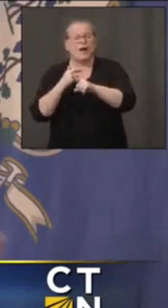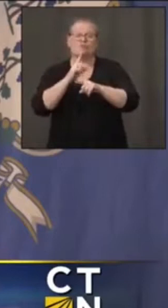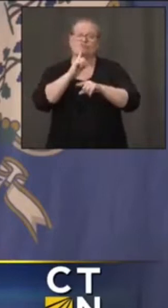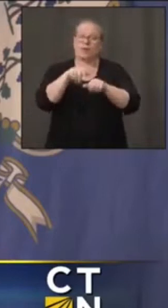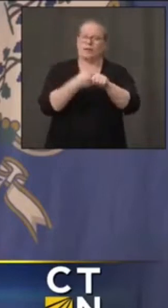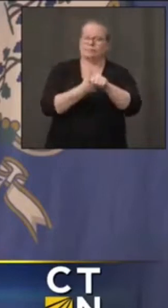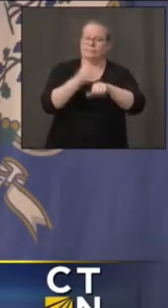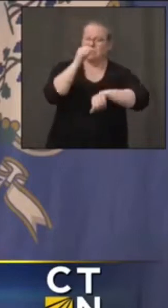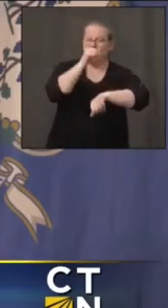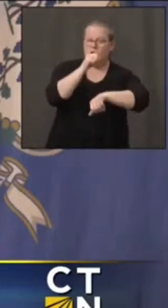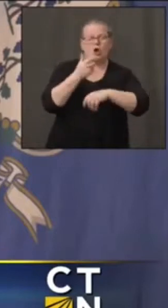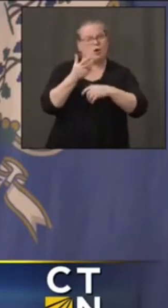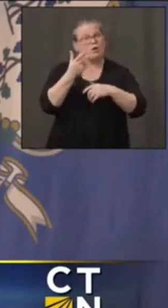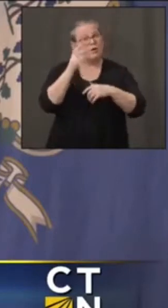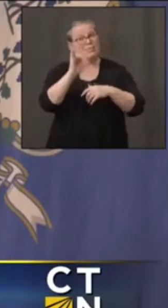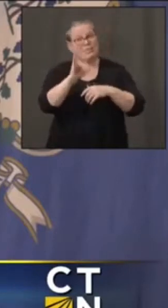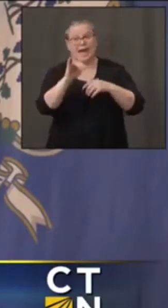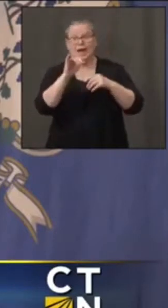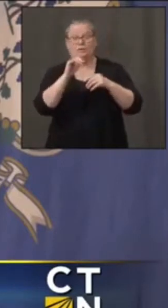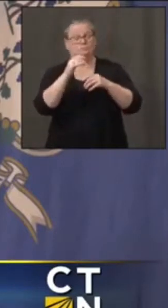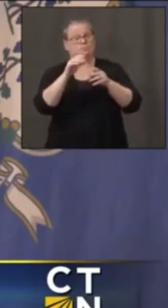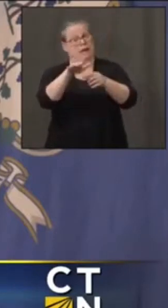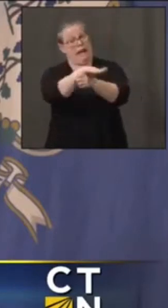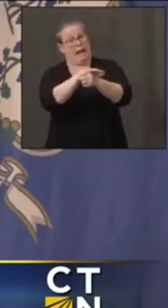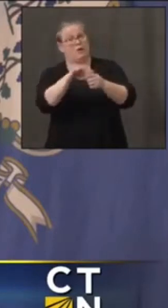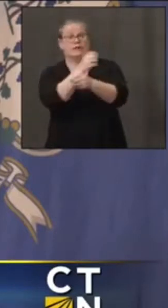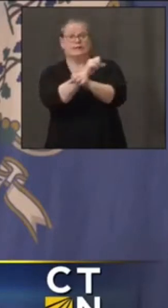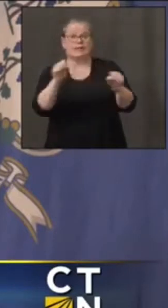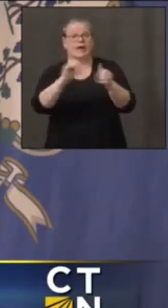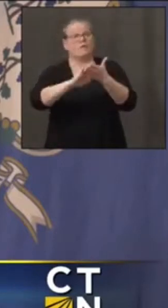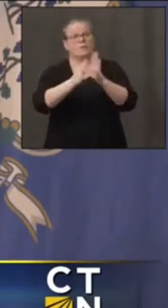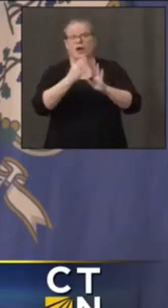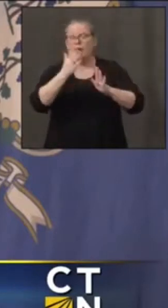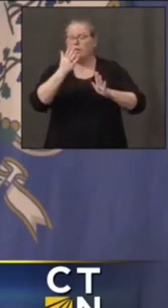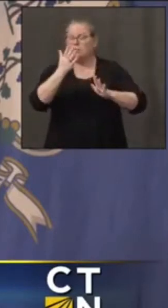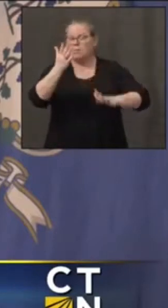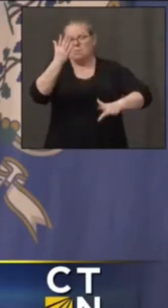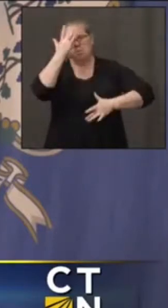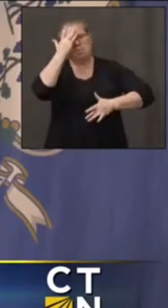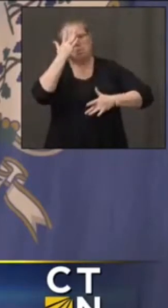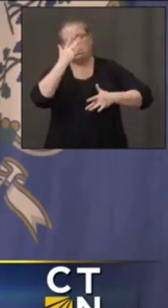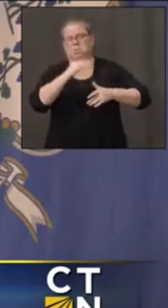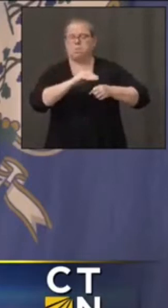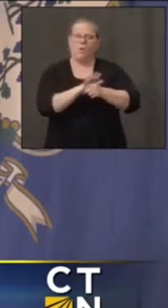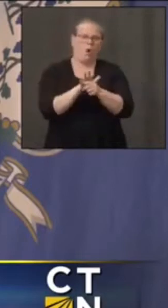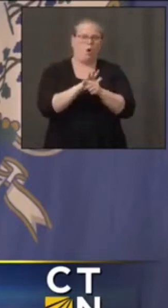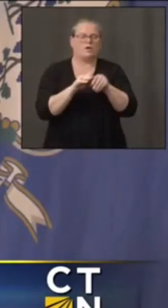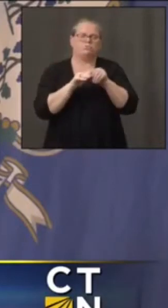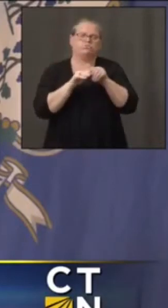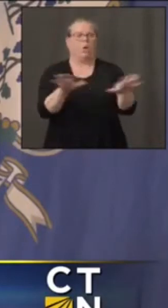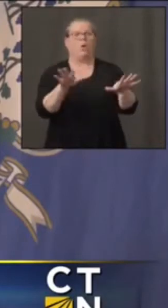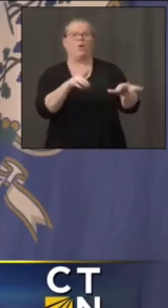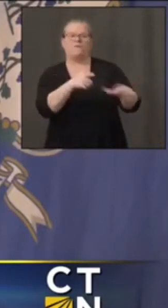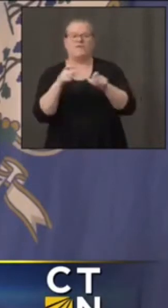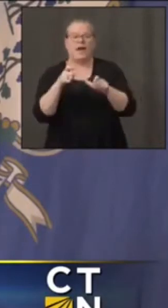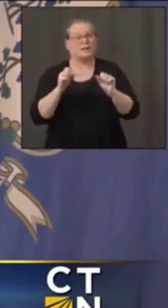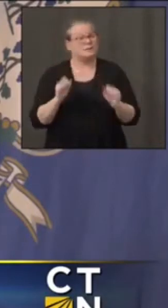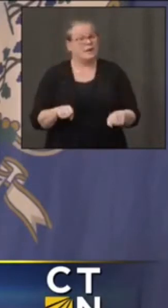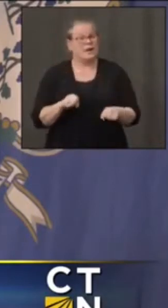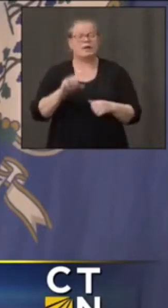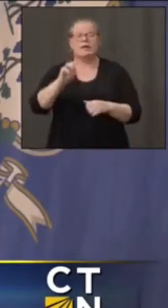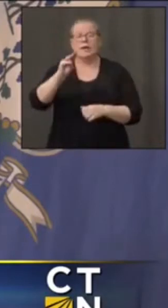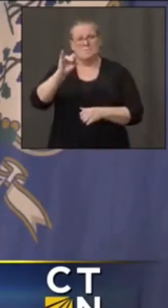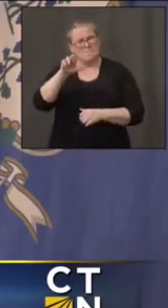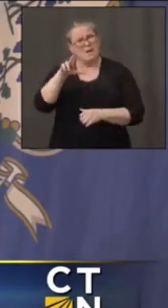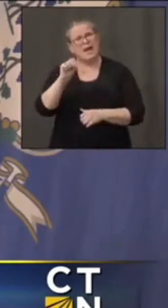turn a safe area into a COVID-infected area. And I think our mayors, and with support from public health, are going to be on the